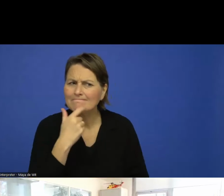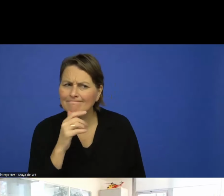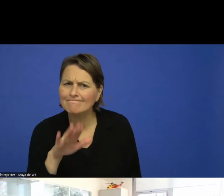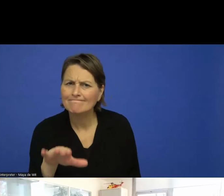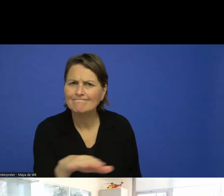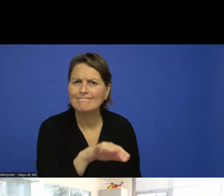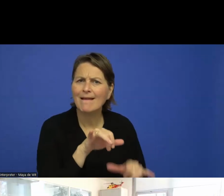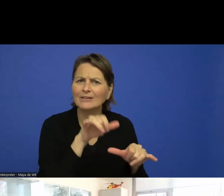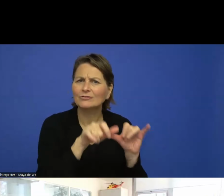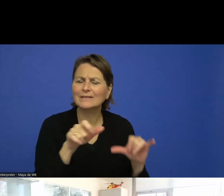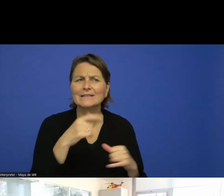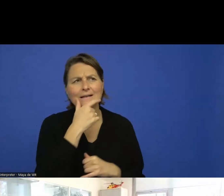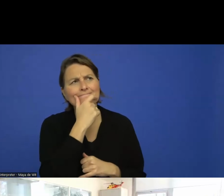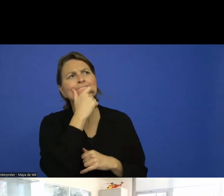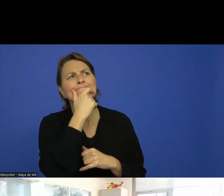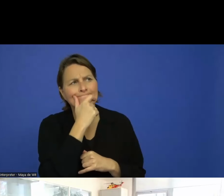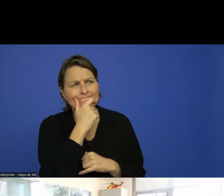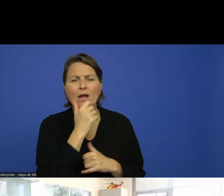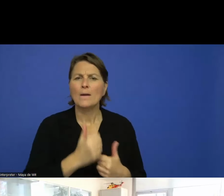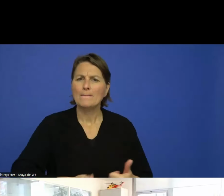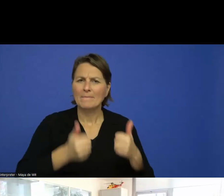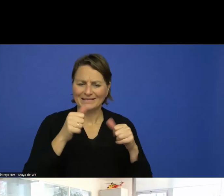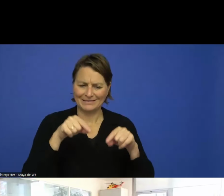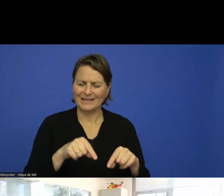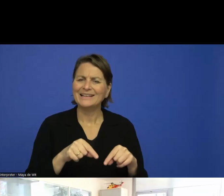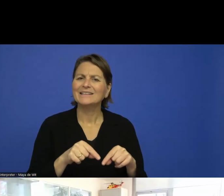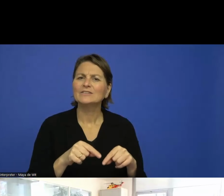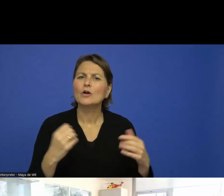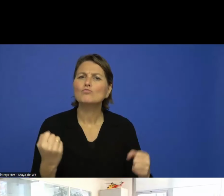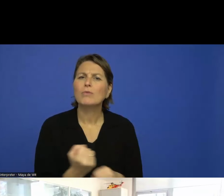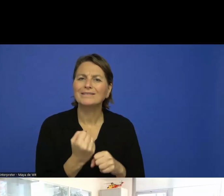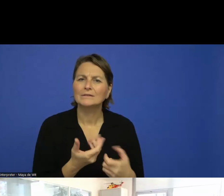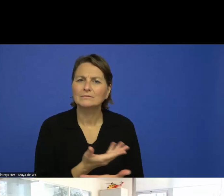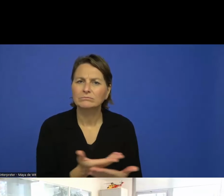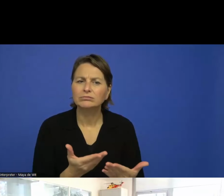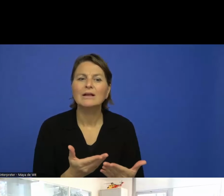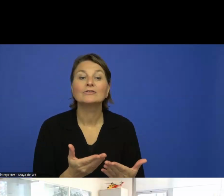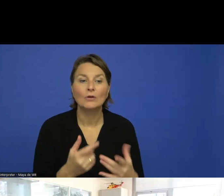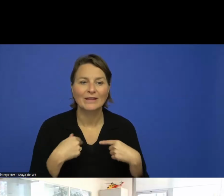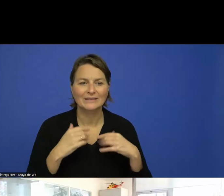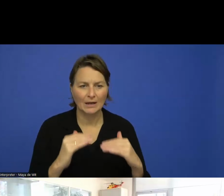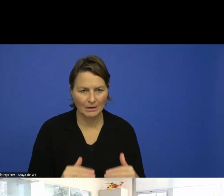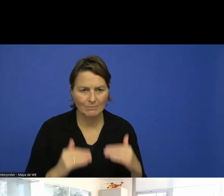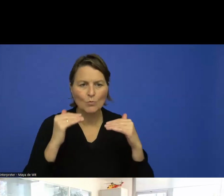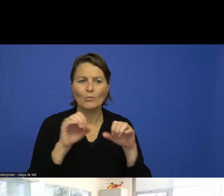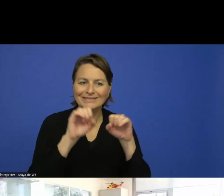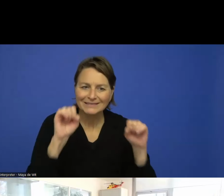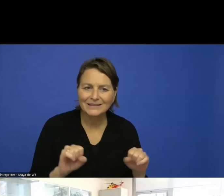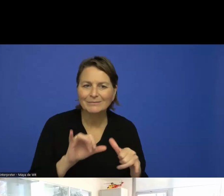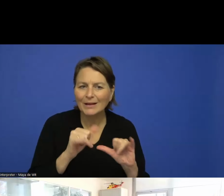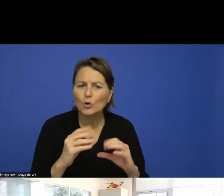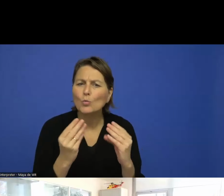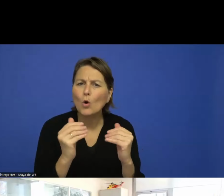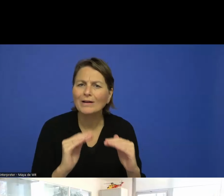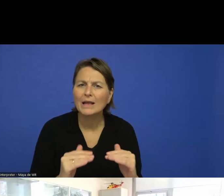add to current understanding and practice of systems engineering in quality improvement and healthcare design. So we ran